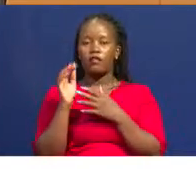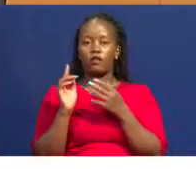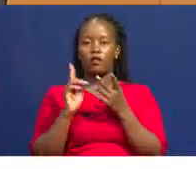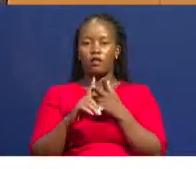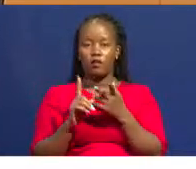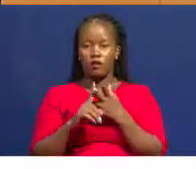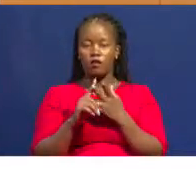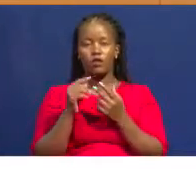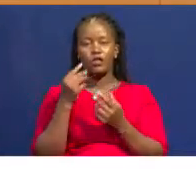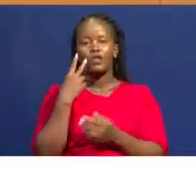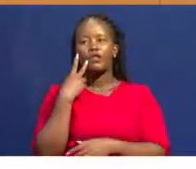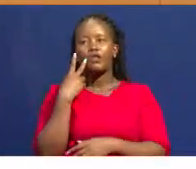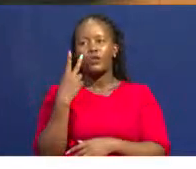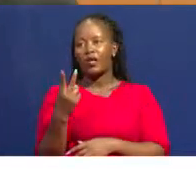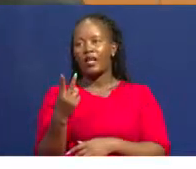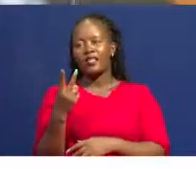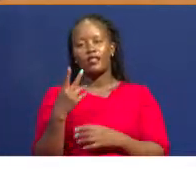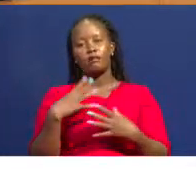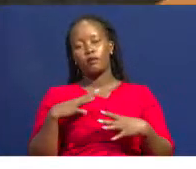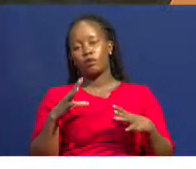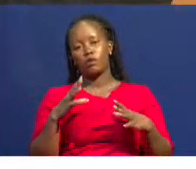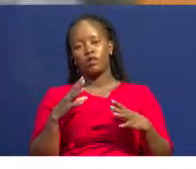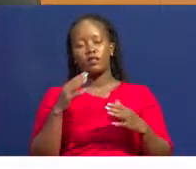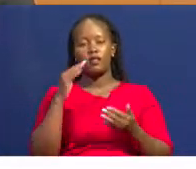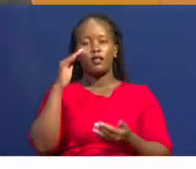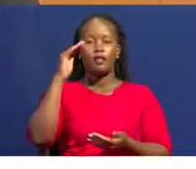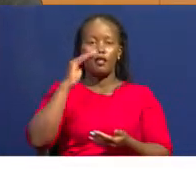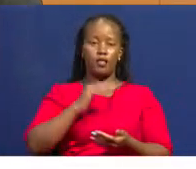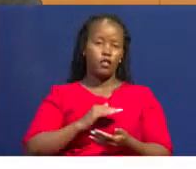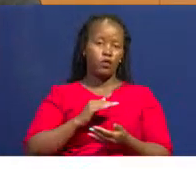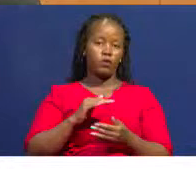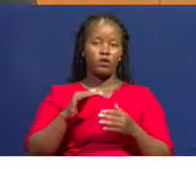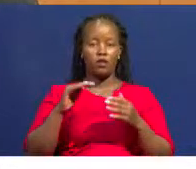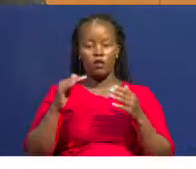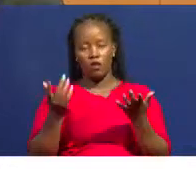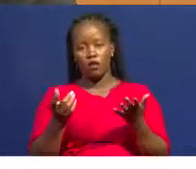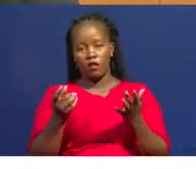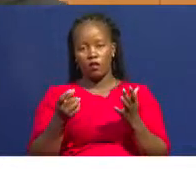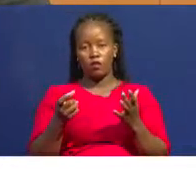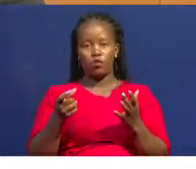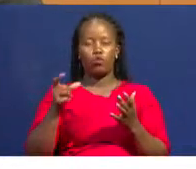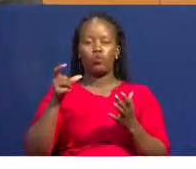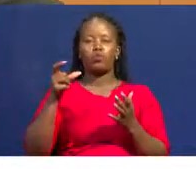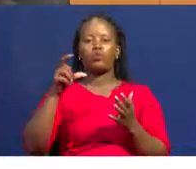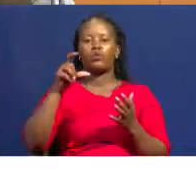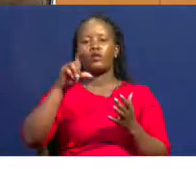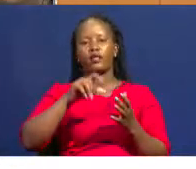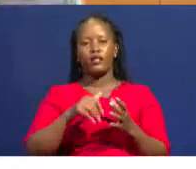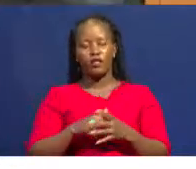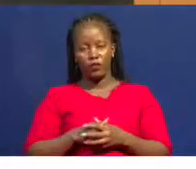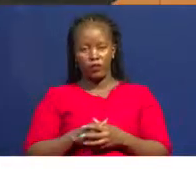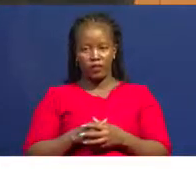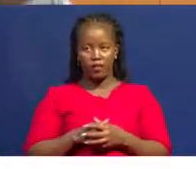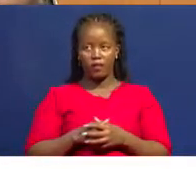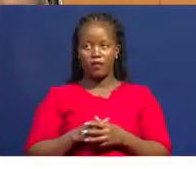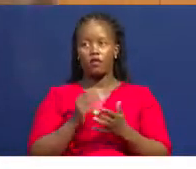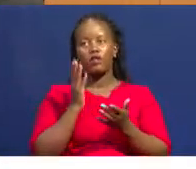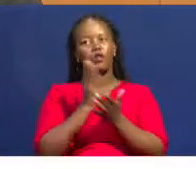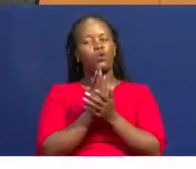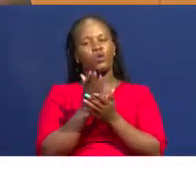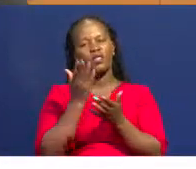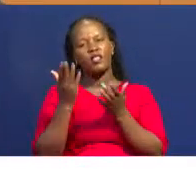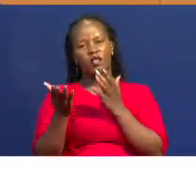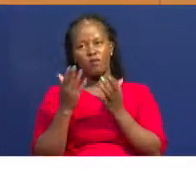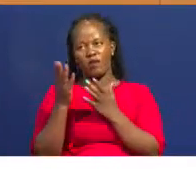have died. Have they reduced or have they increased? They have increased. You are worrying me. I'm saying, no. I'm saying they have done